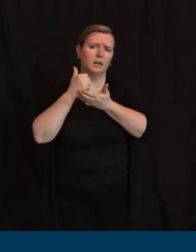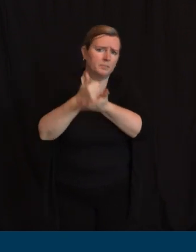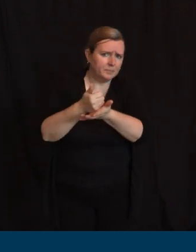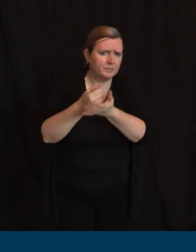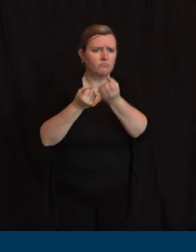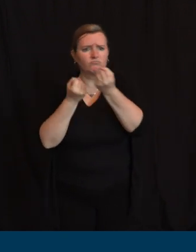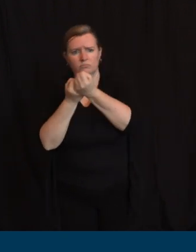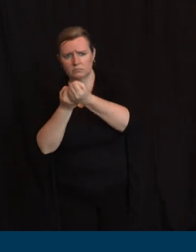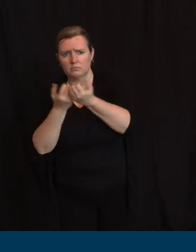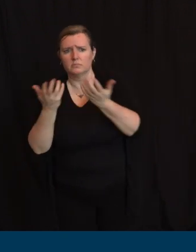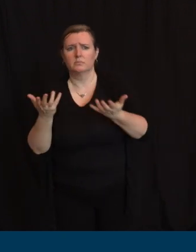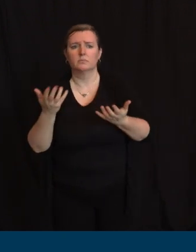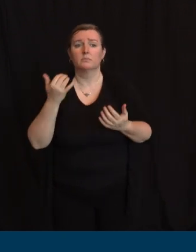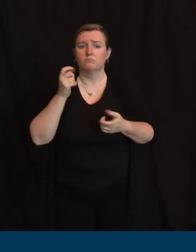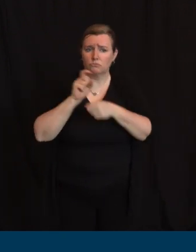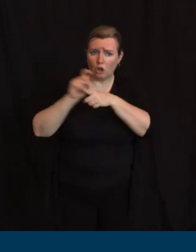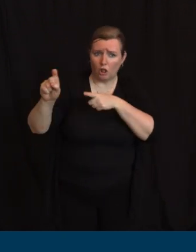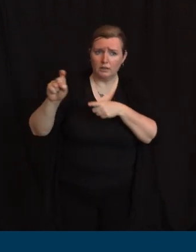at